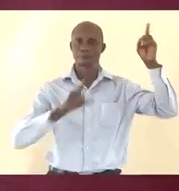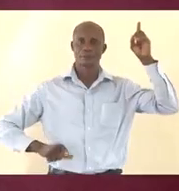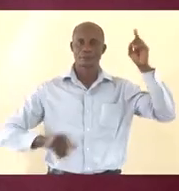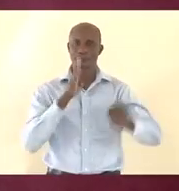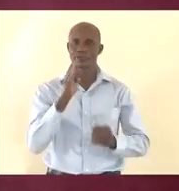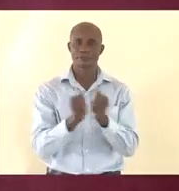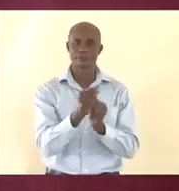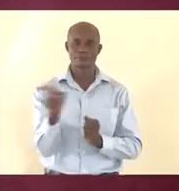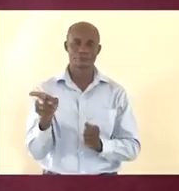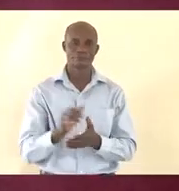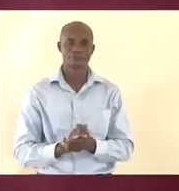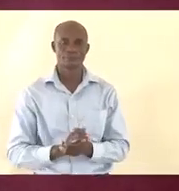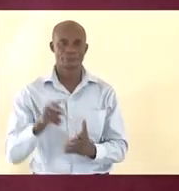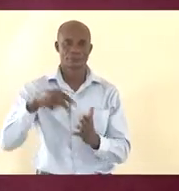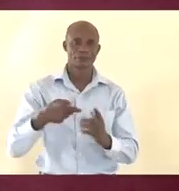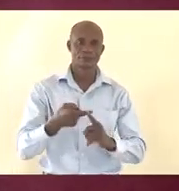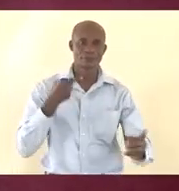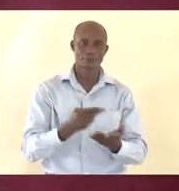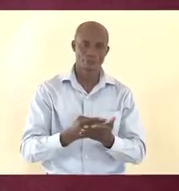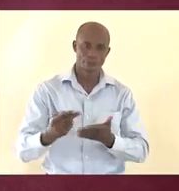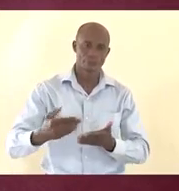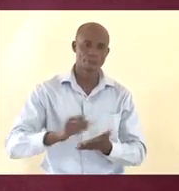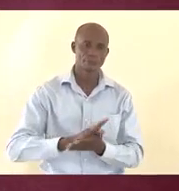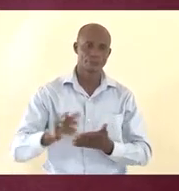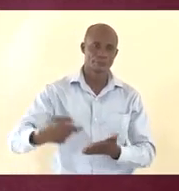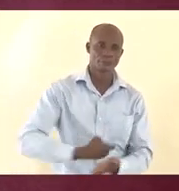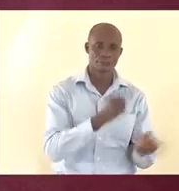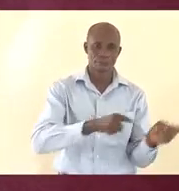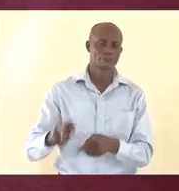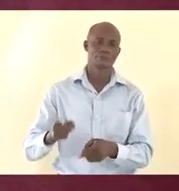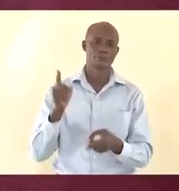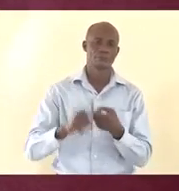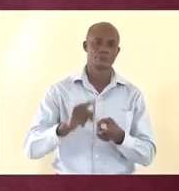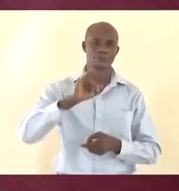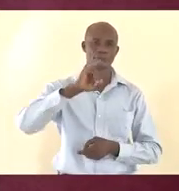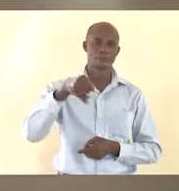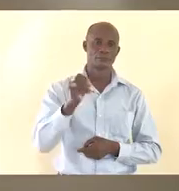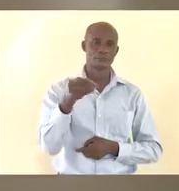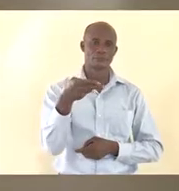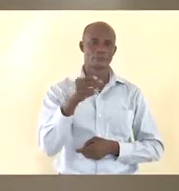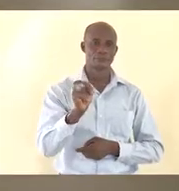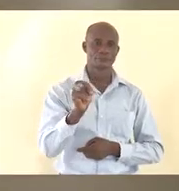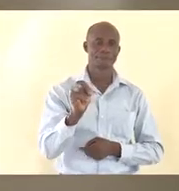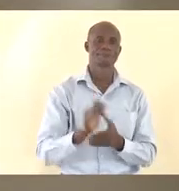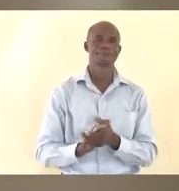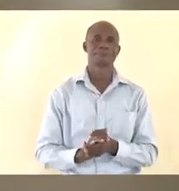The Lord be with you. And with your spirit. Reading from the Holy Gospel according to John.